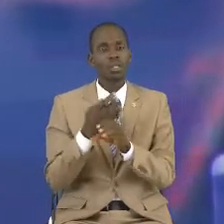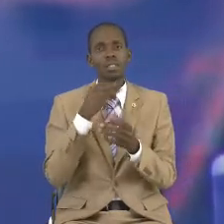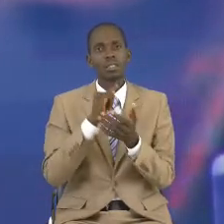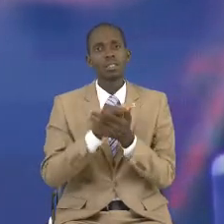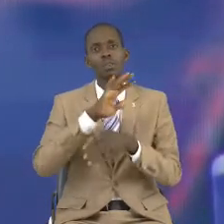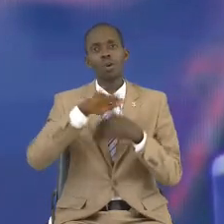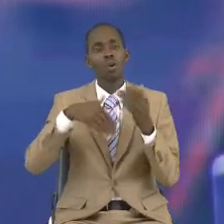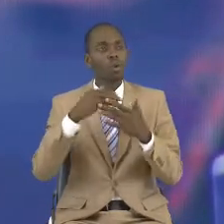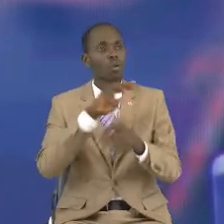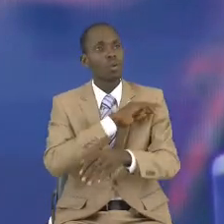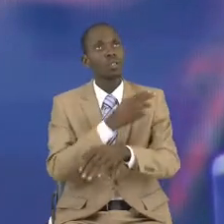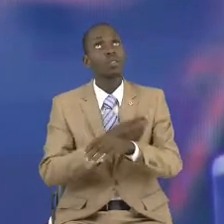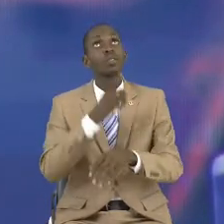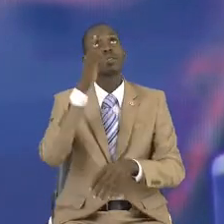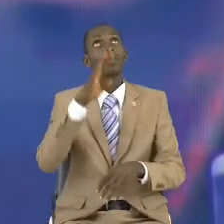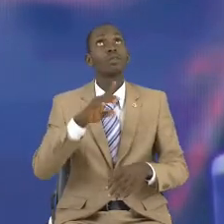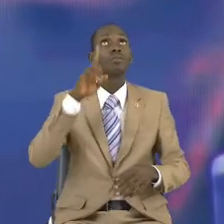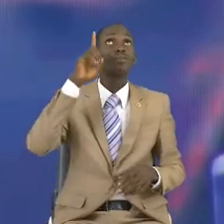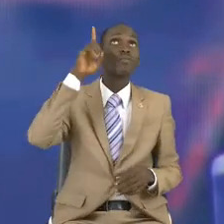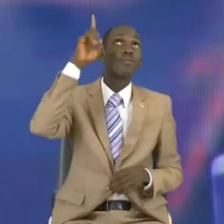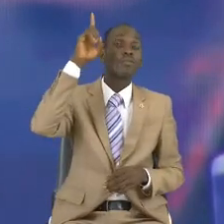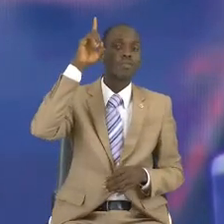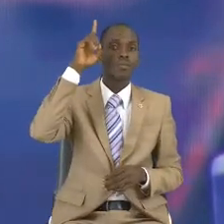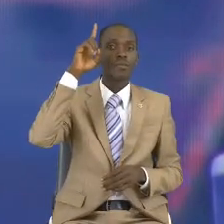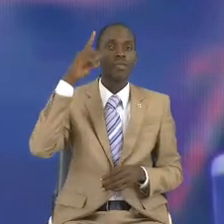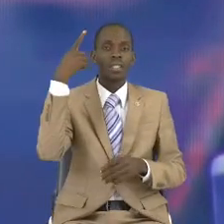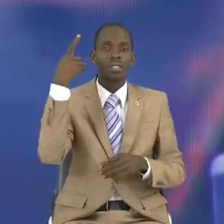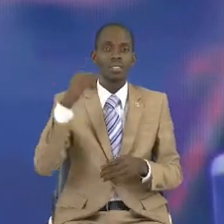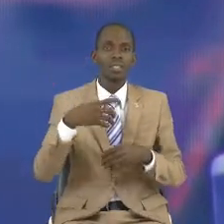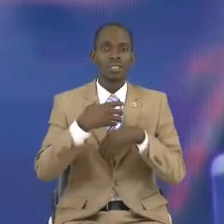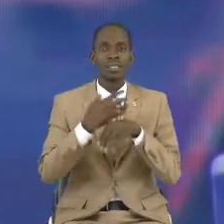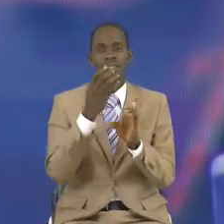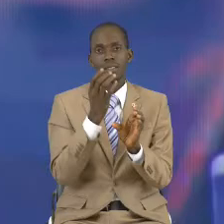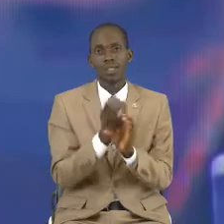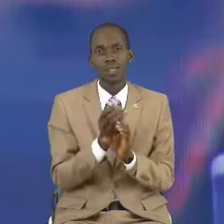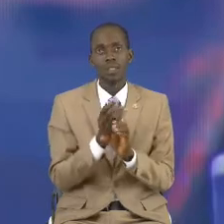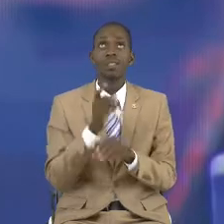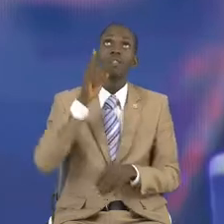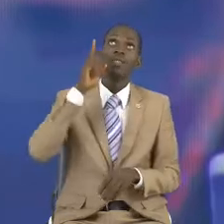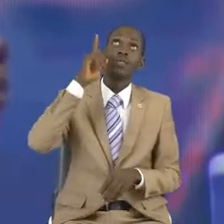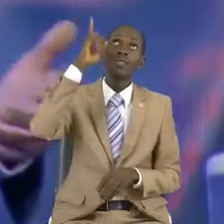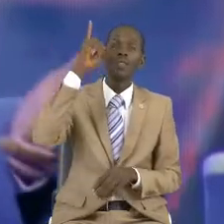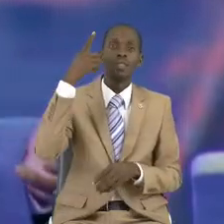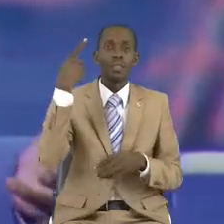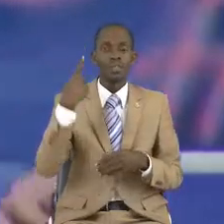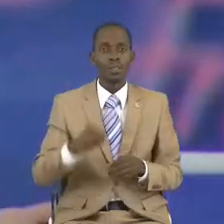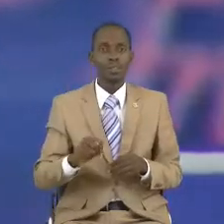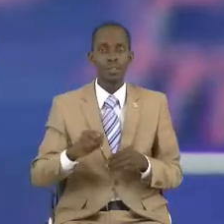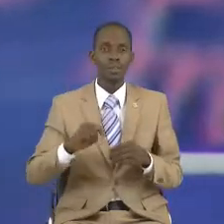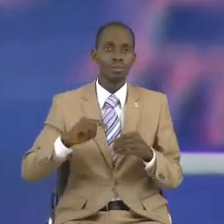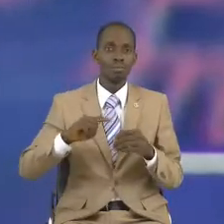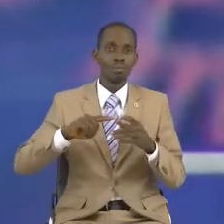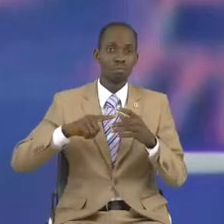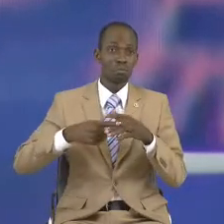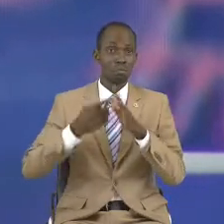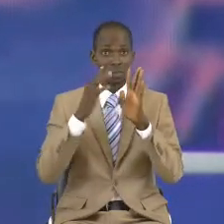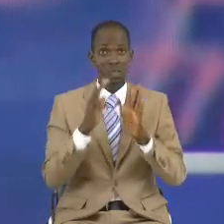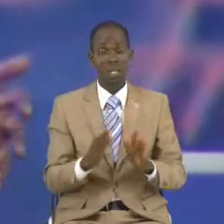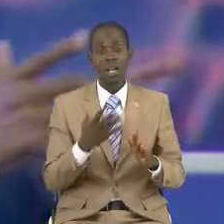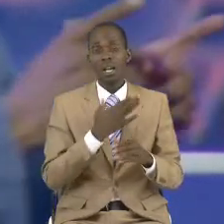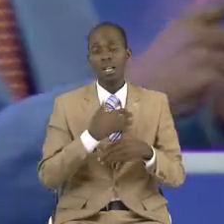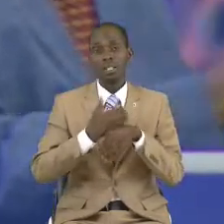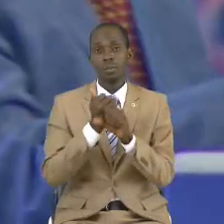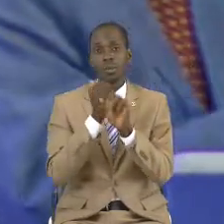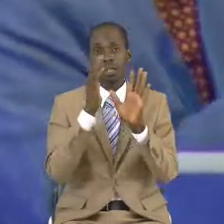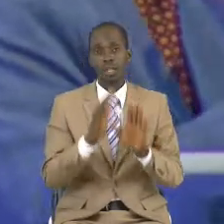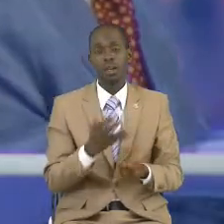thou thou the creator now the originator and the maker of man